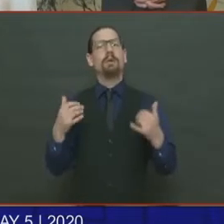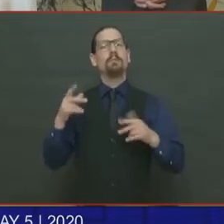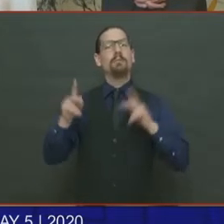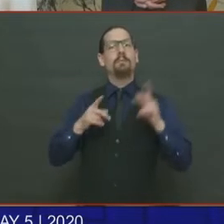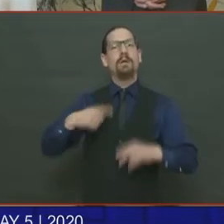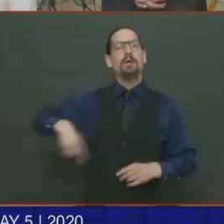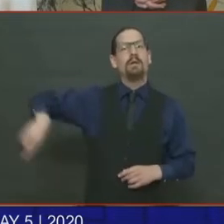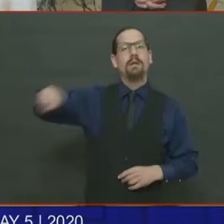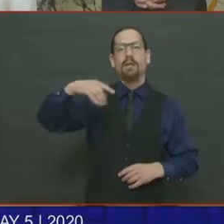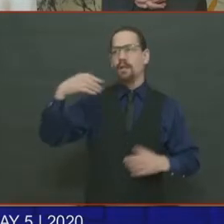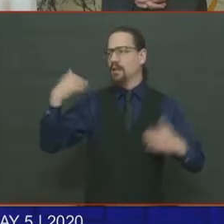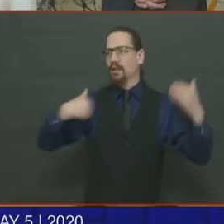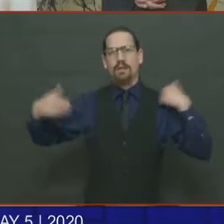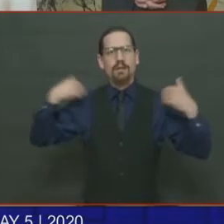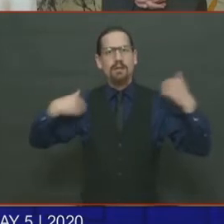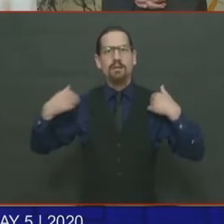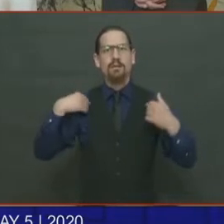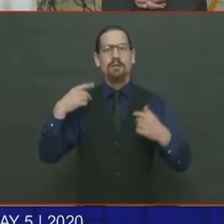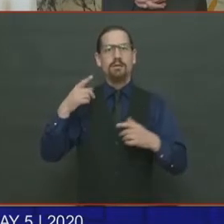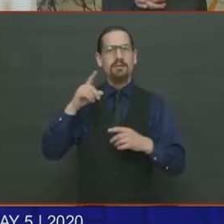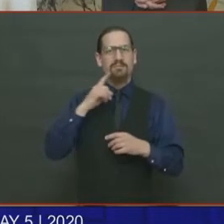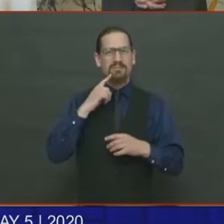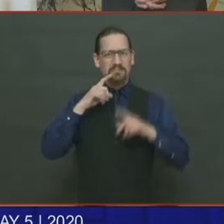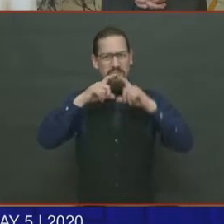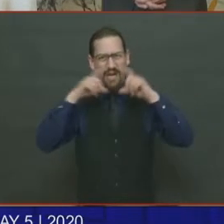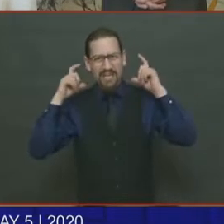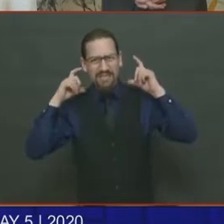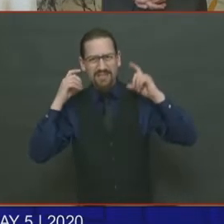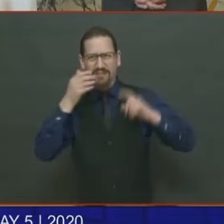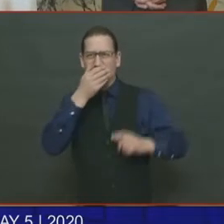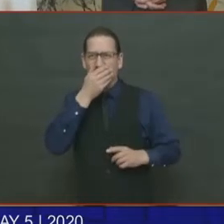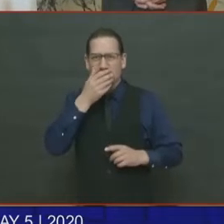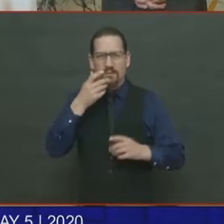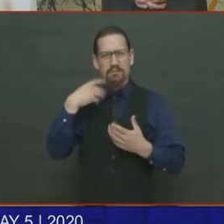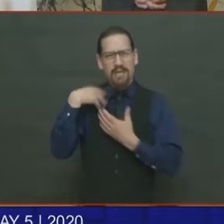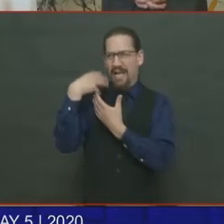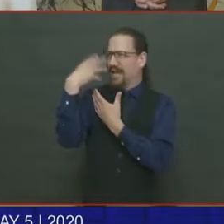just my kids and I are in the park? So let me give you this guide.